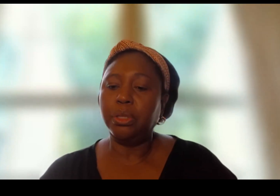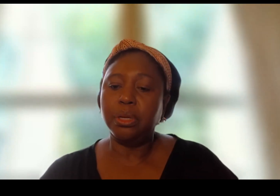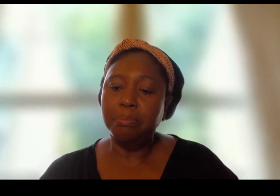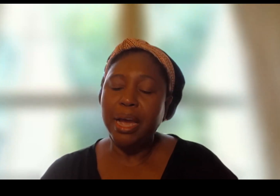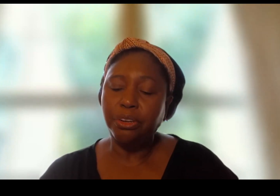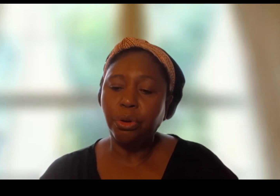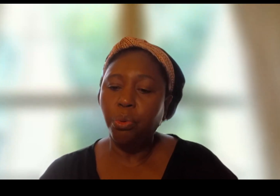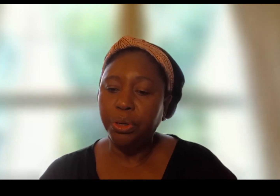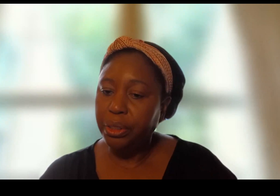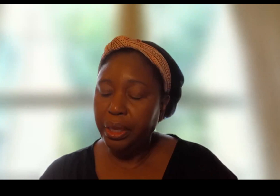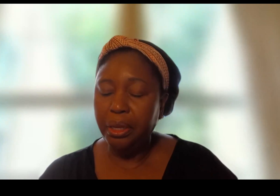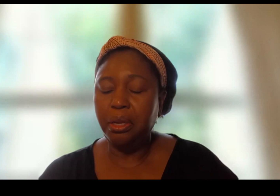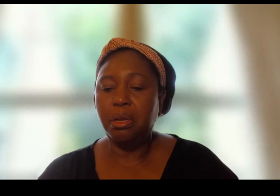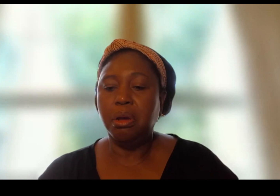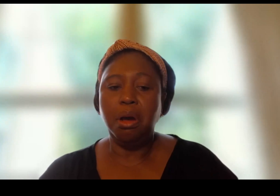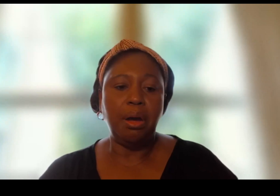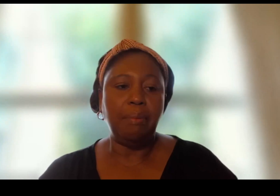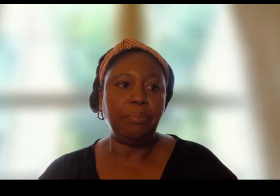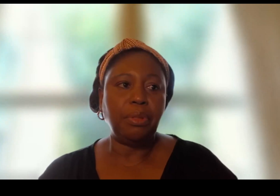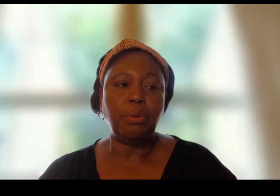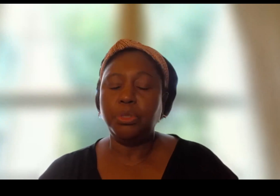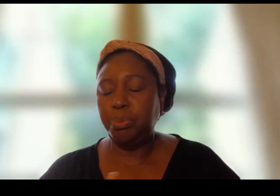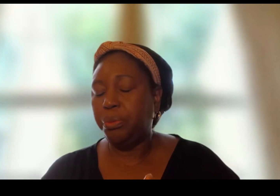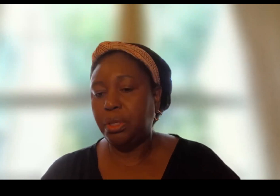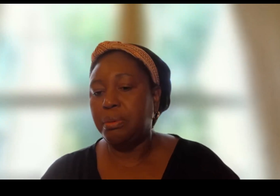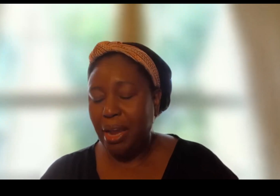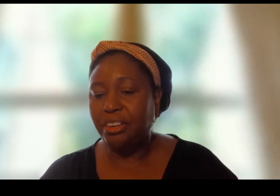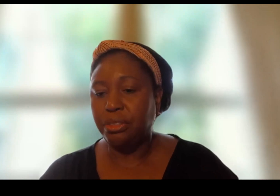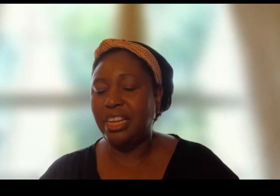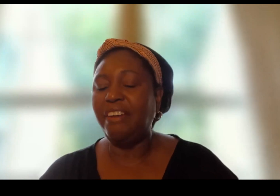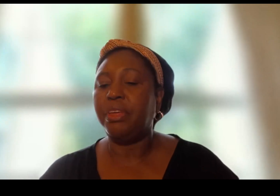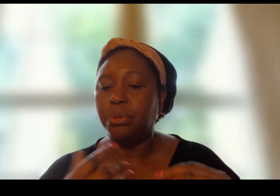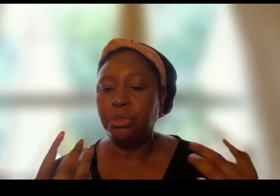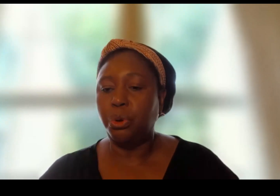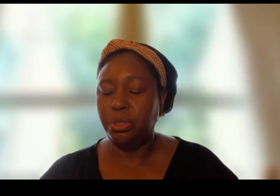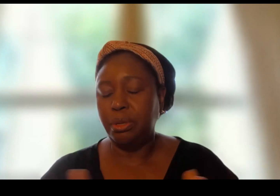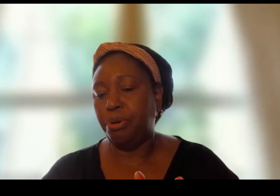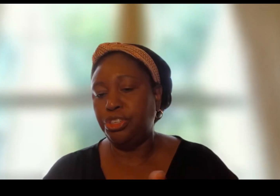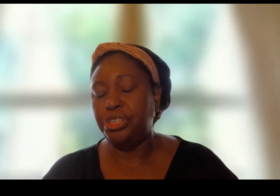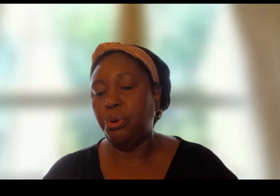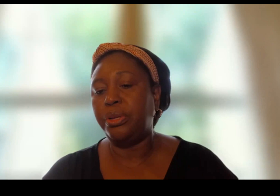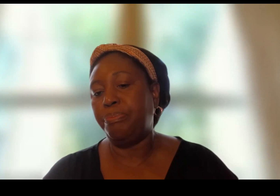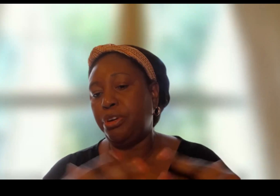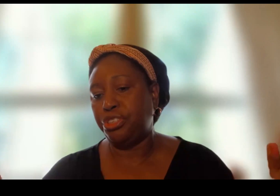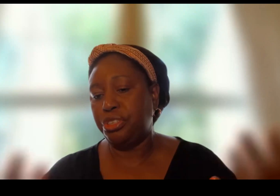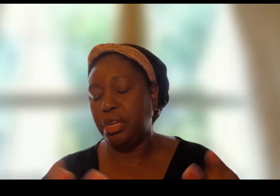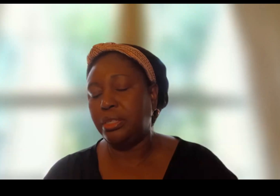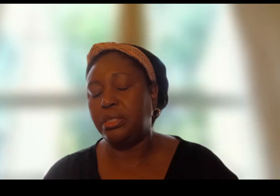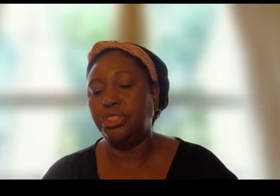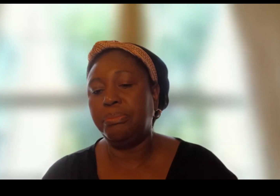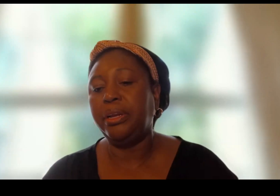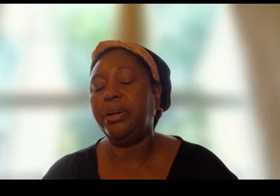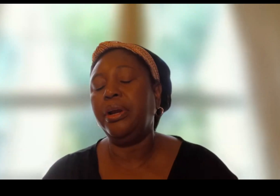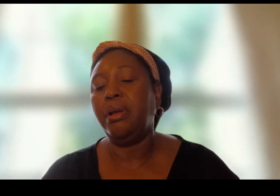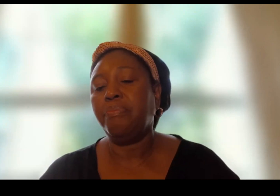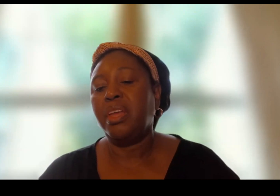will look at the companion quarterly. They will speak with the companion staff. They will talk to the person or the person's